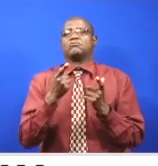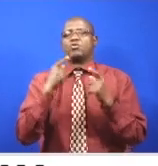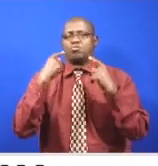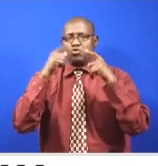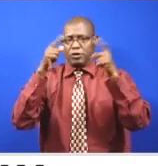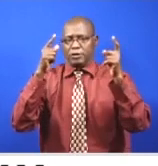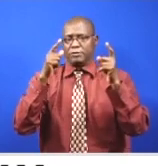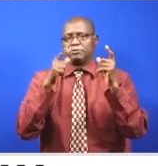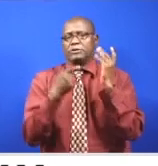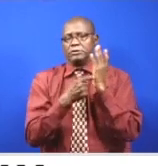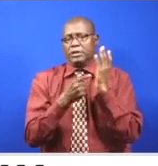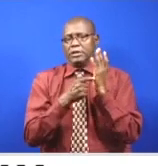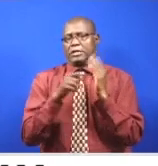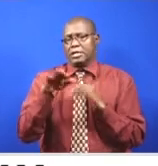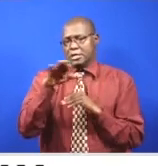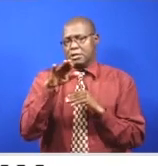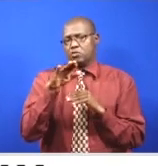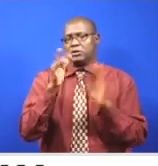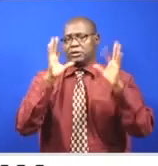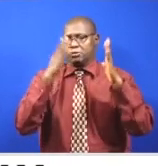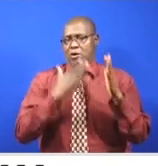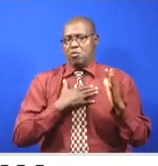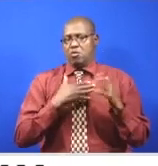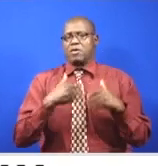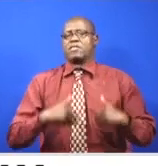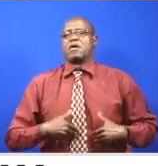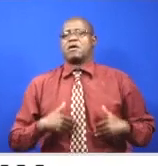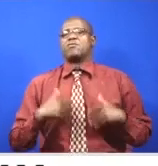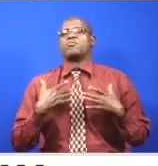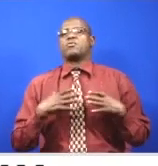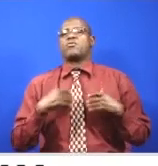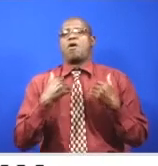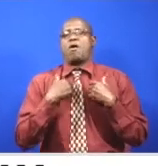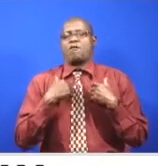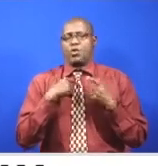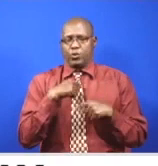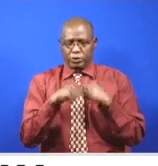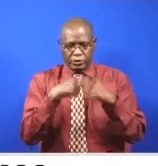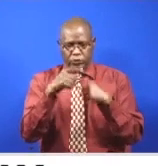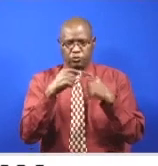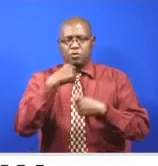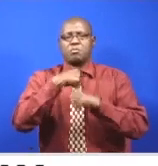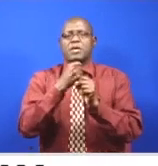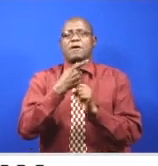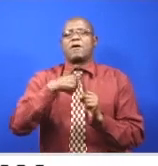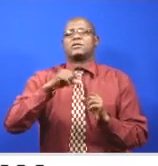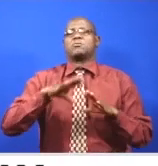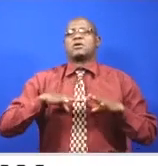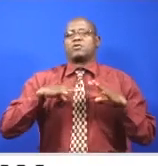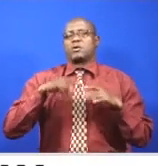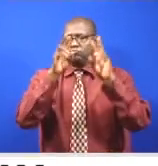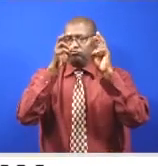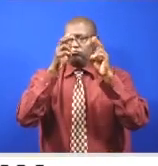race. We celebrate our young people who have continued to make us proud in this